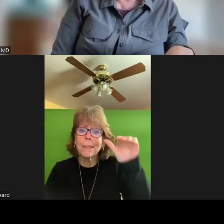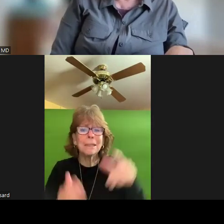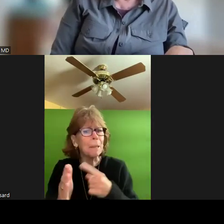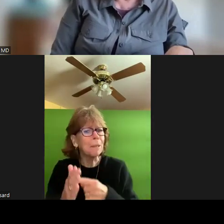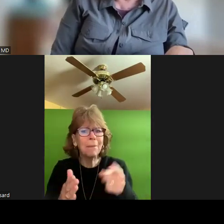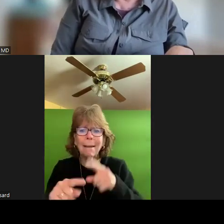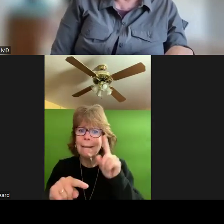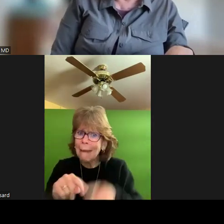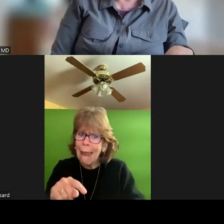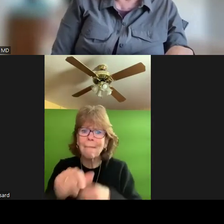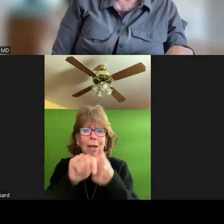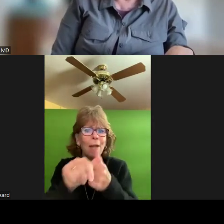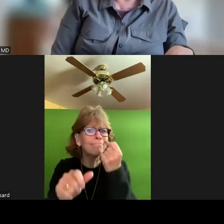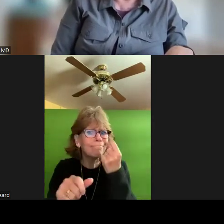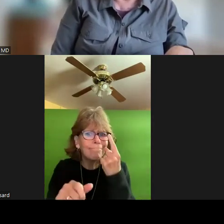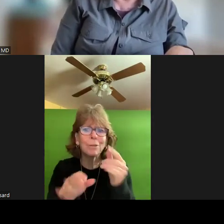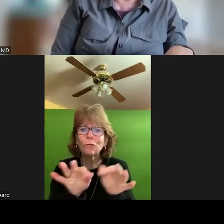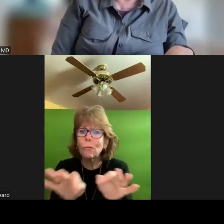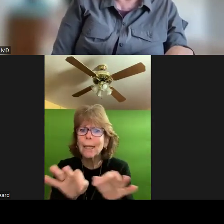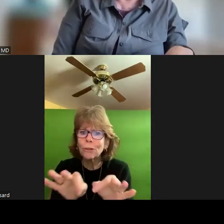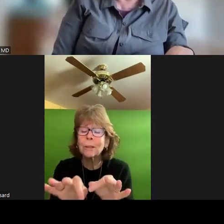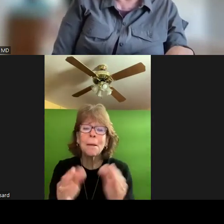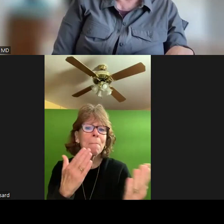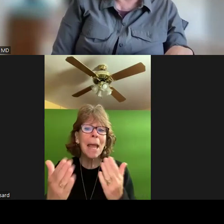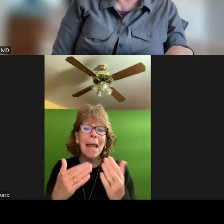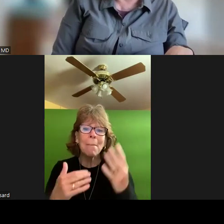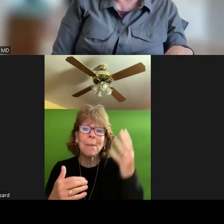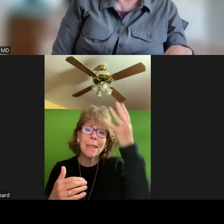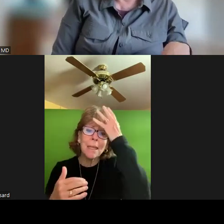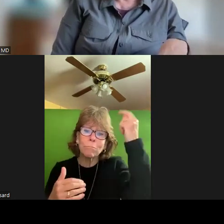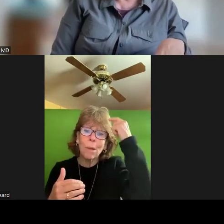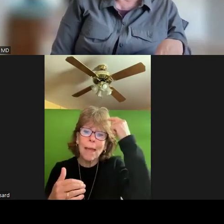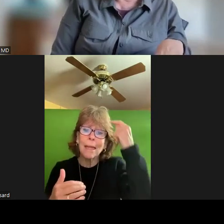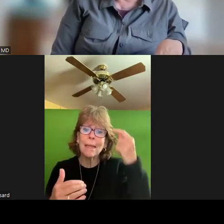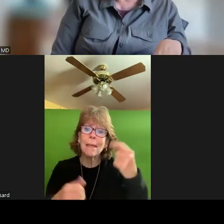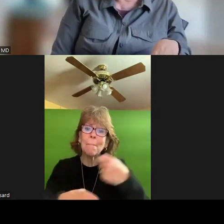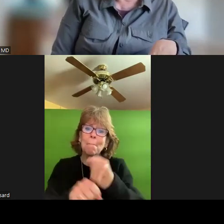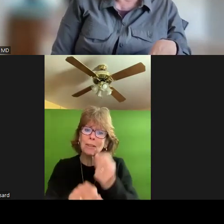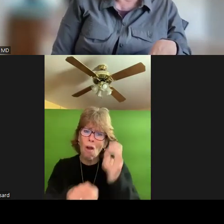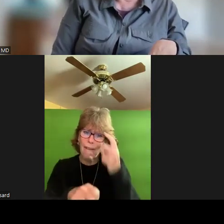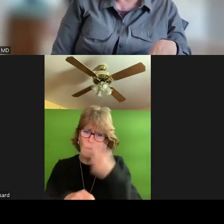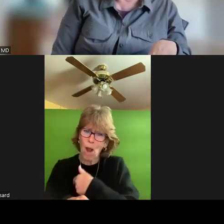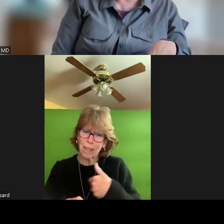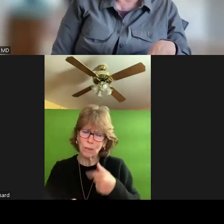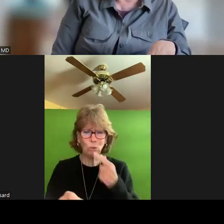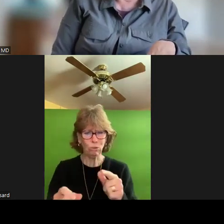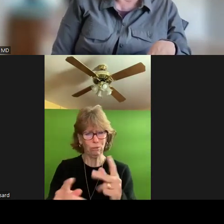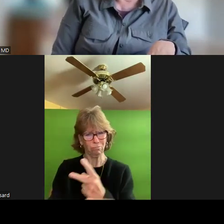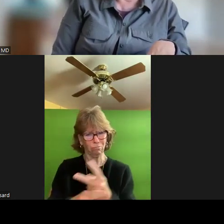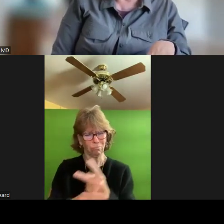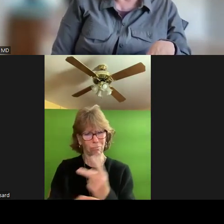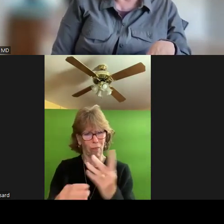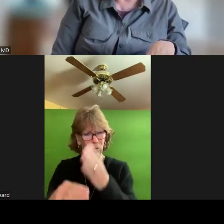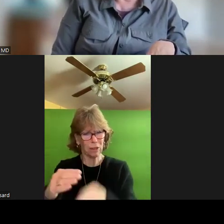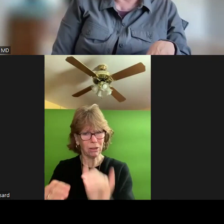directions. They may have conditions that make it difficult to interpret the results. So in those cases, they may go to